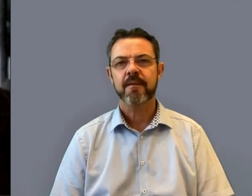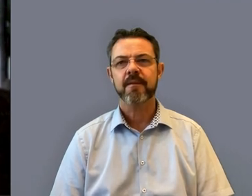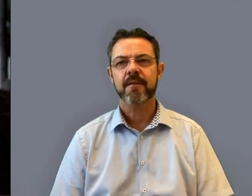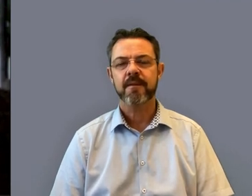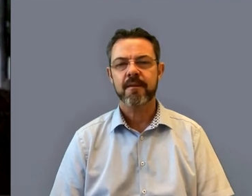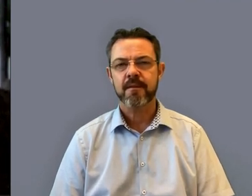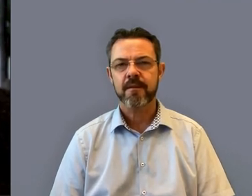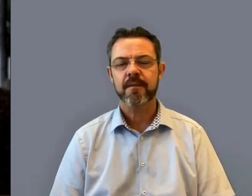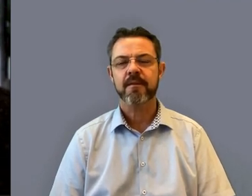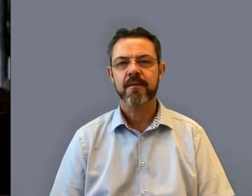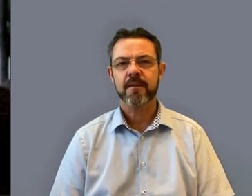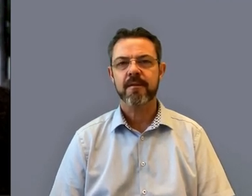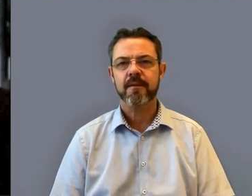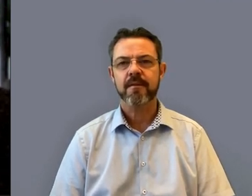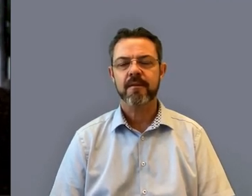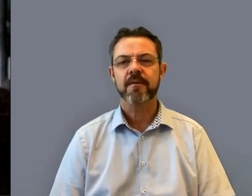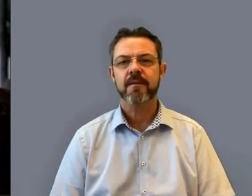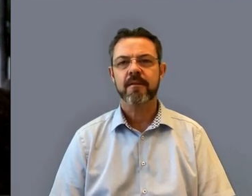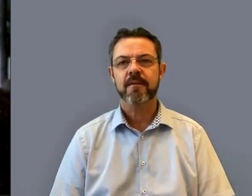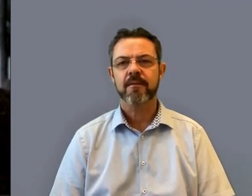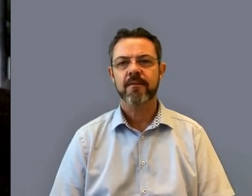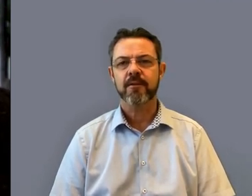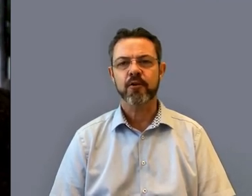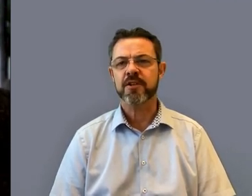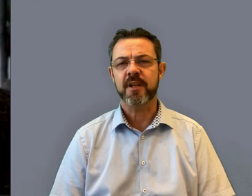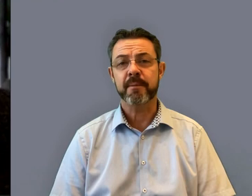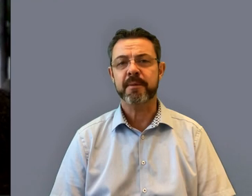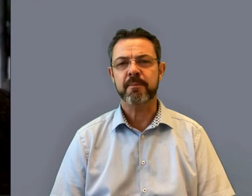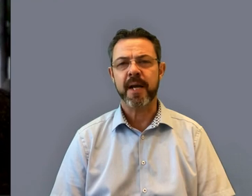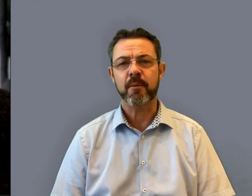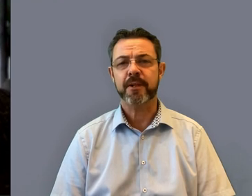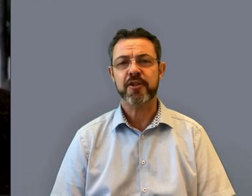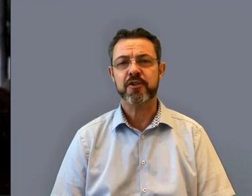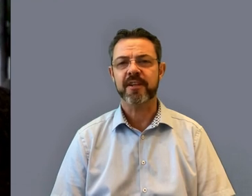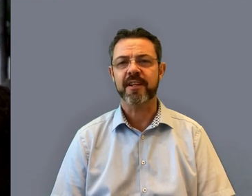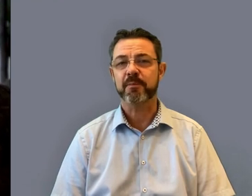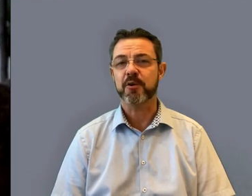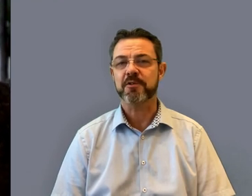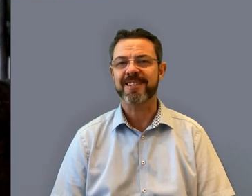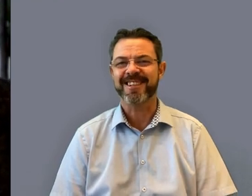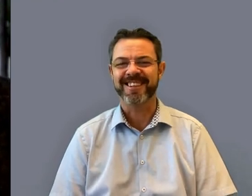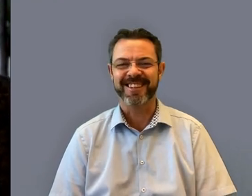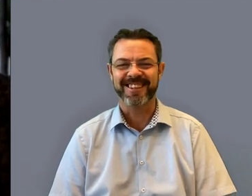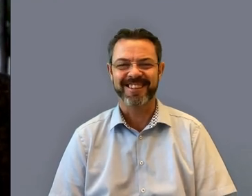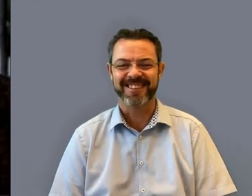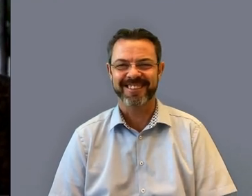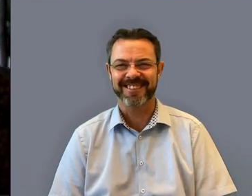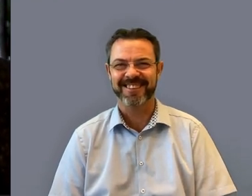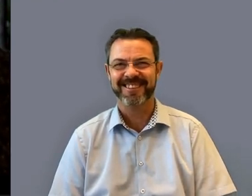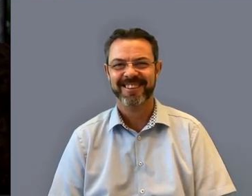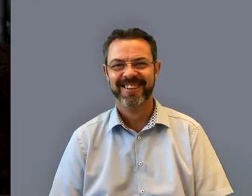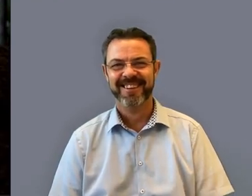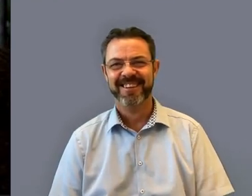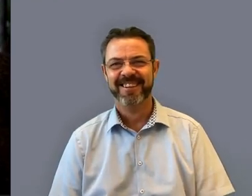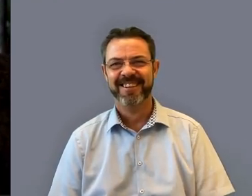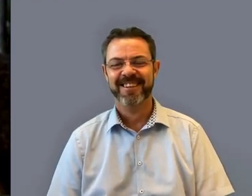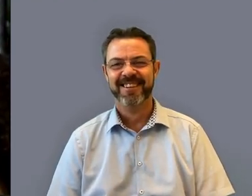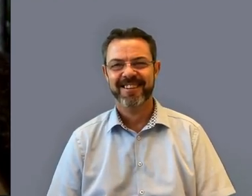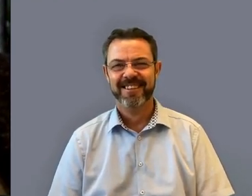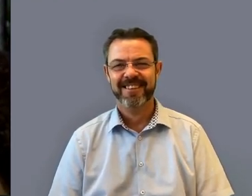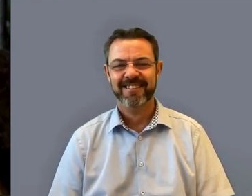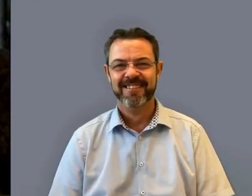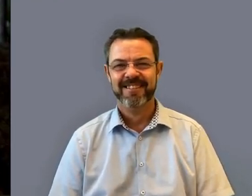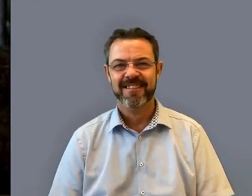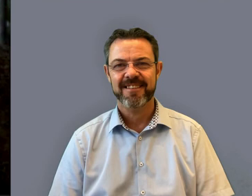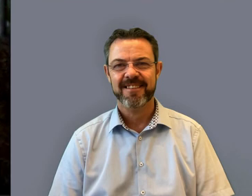consolidating my operations with my competitor's operations, or just limit my competition in the process? Yeah. Usually,